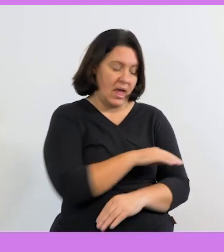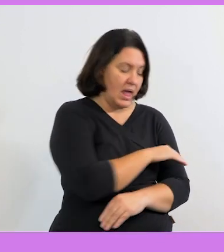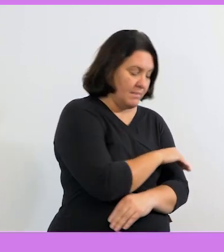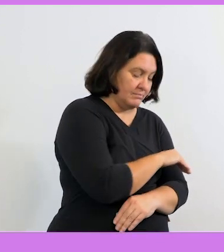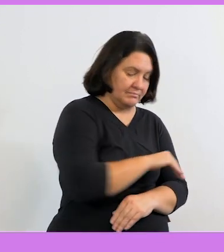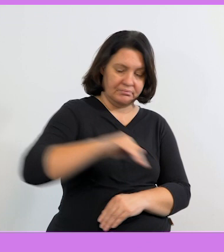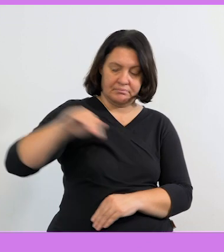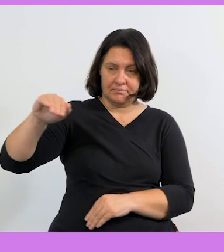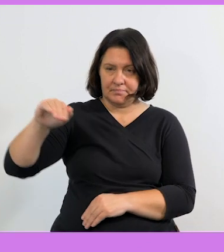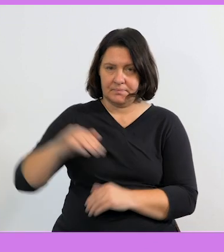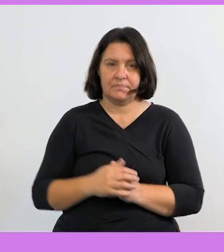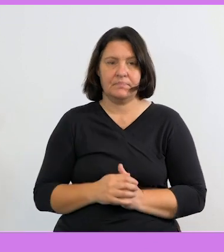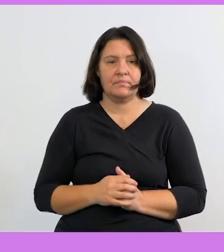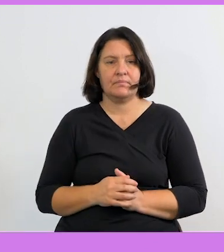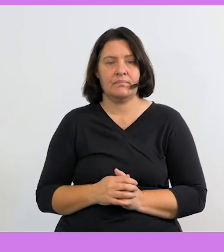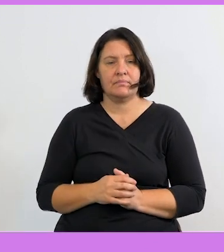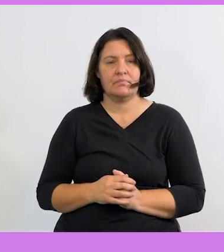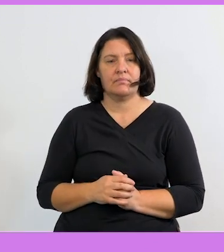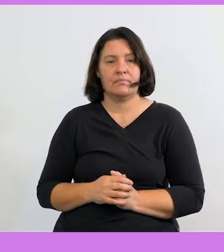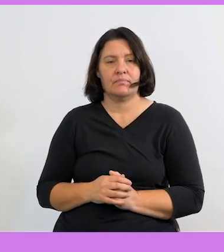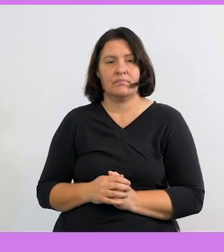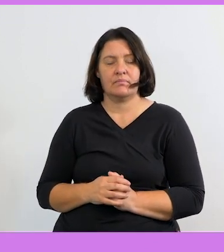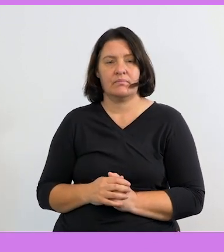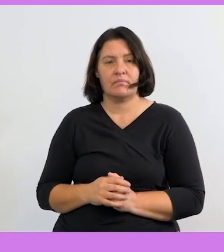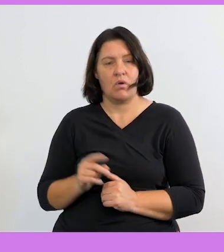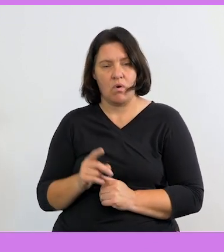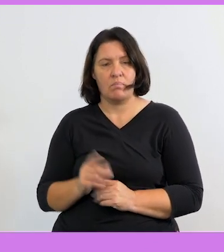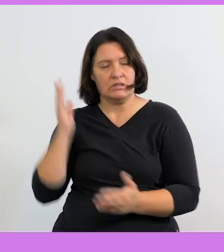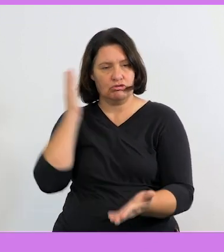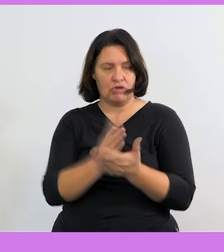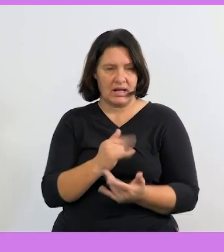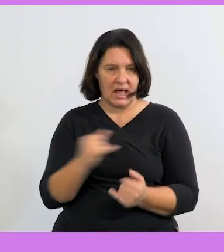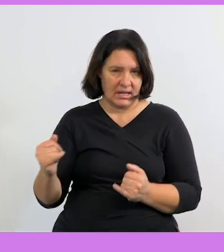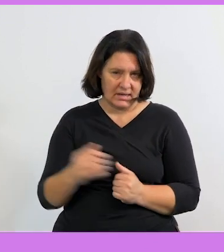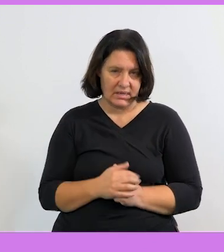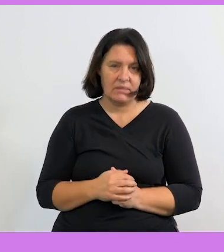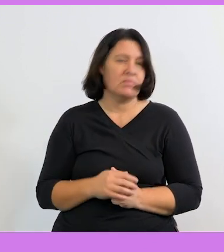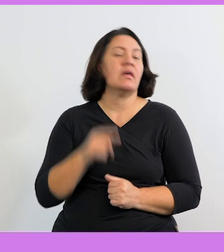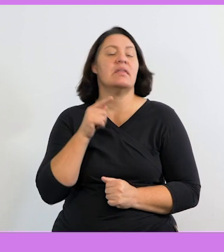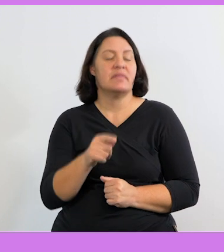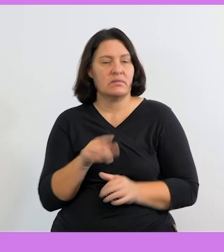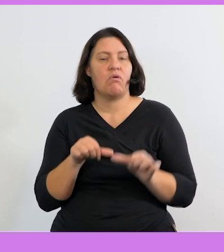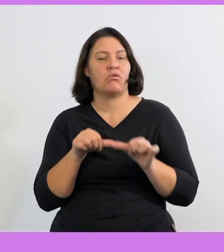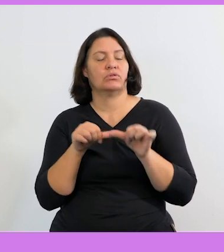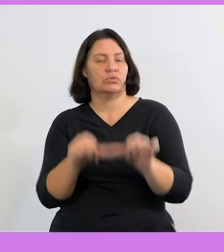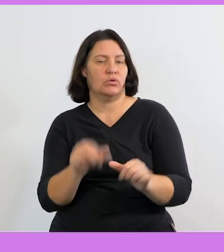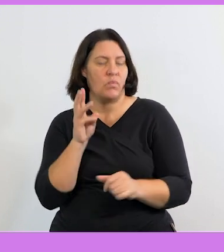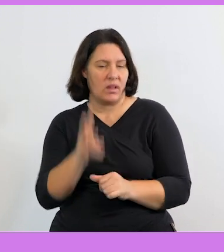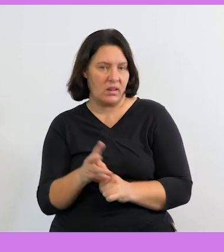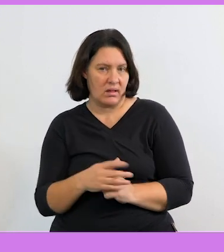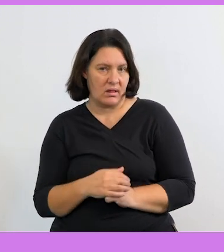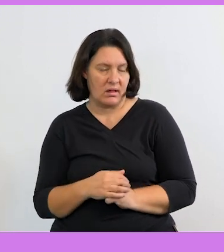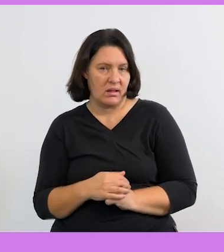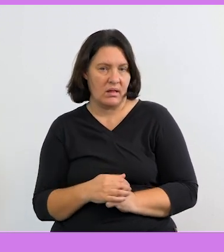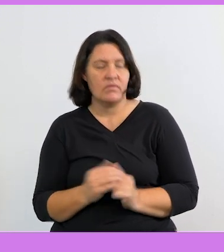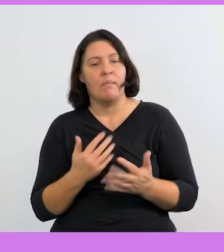your ruler and you will combine these dots. Remember, yours will form a straight line, and obviously this will continue